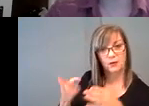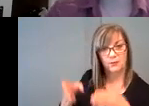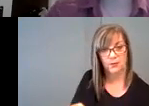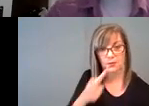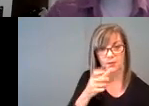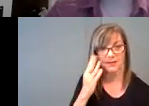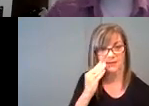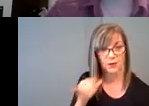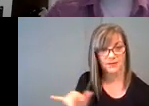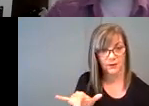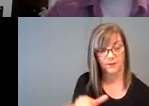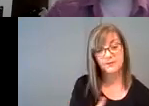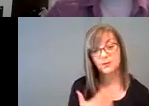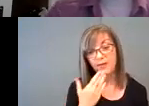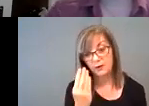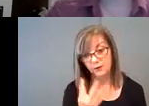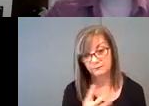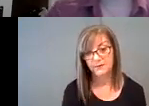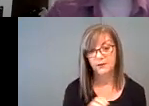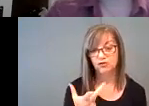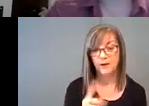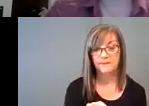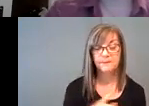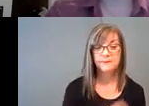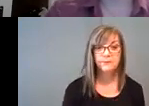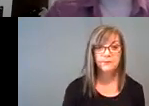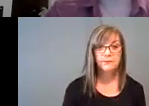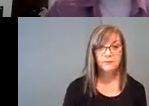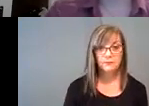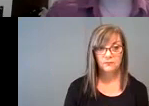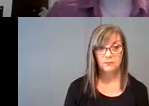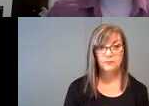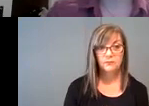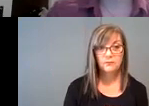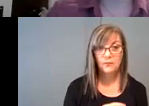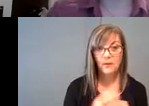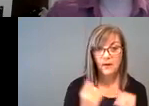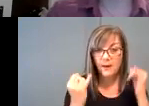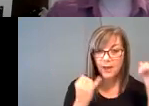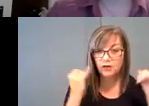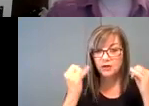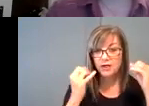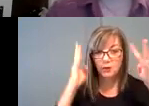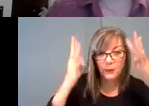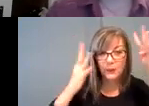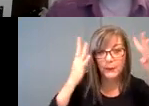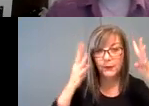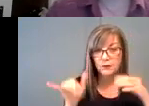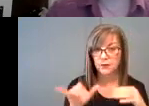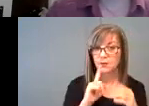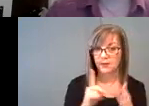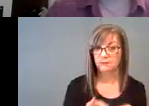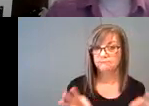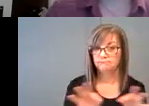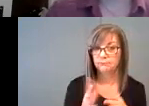that. I also think imagination is a really critical component of healing-centered engagement. Working